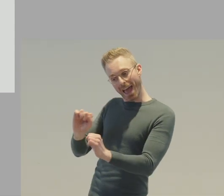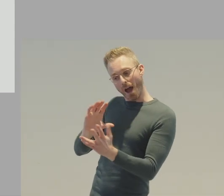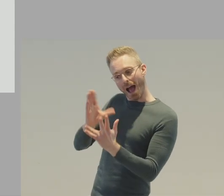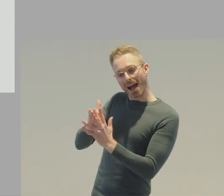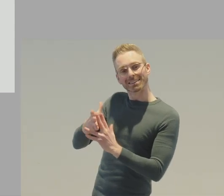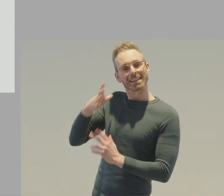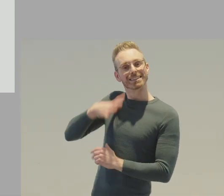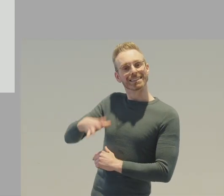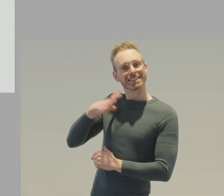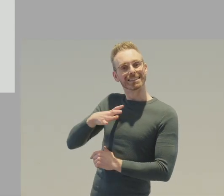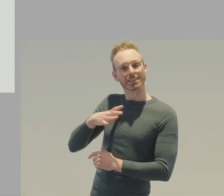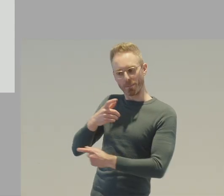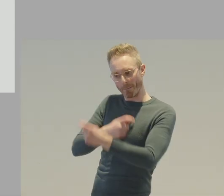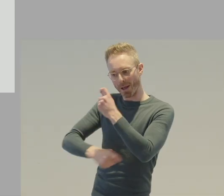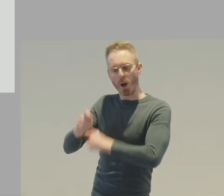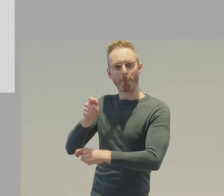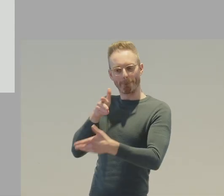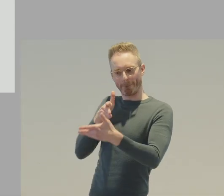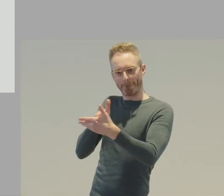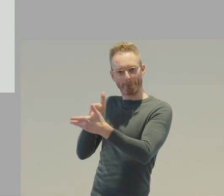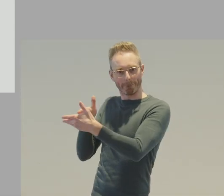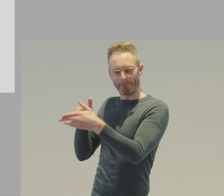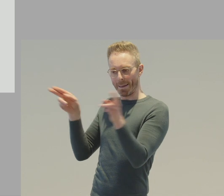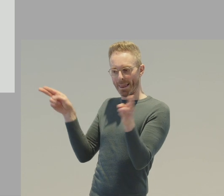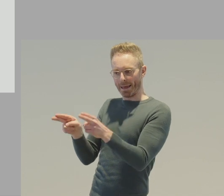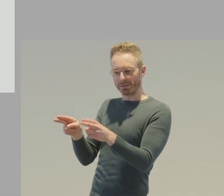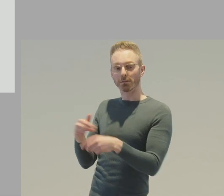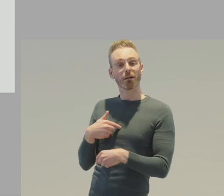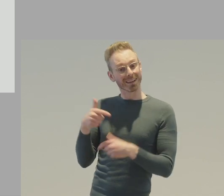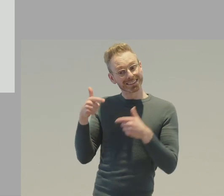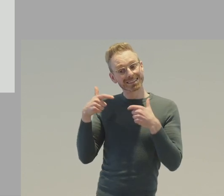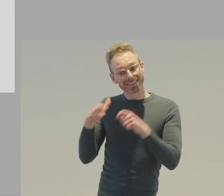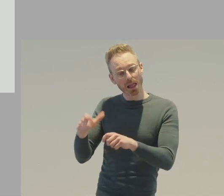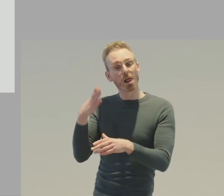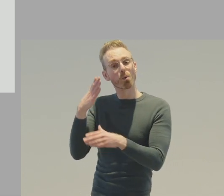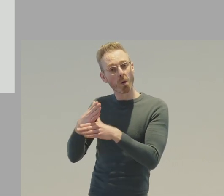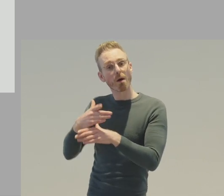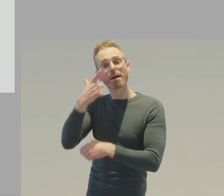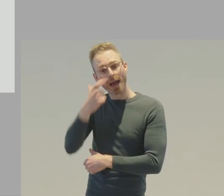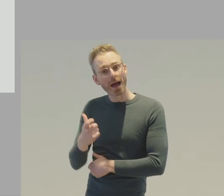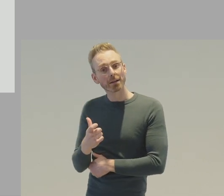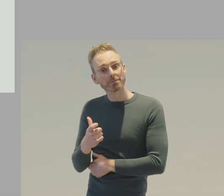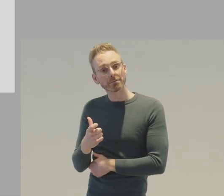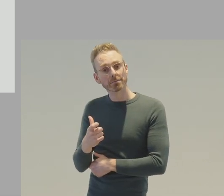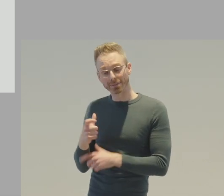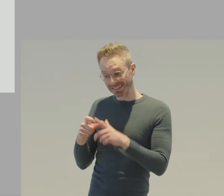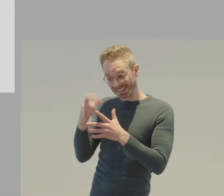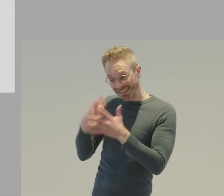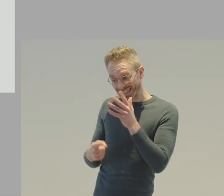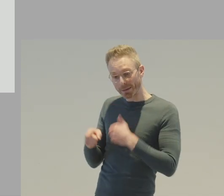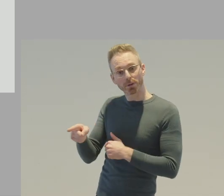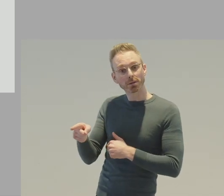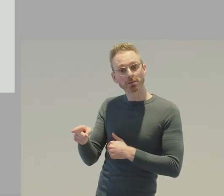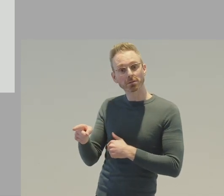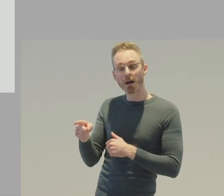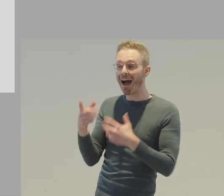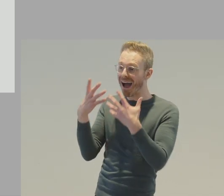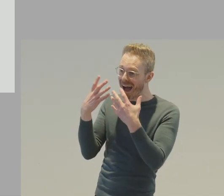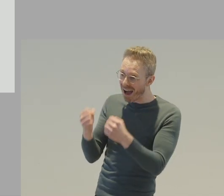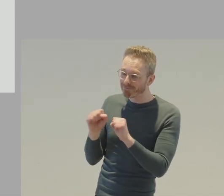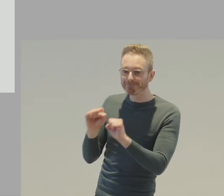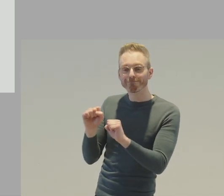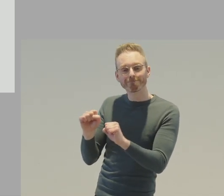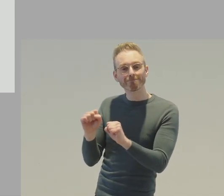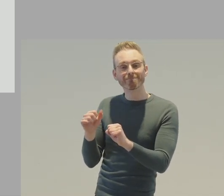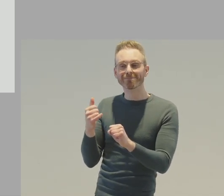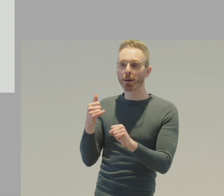still work a certain amount without affecting your benefits. So to go over that again, if you're disabled, and usually people